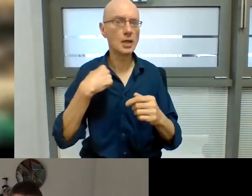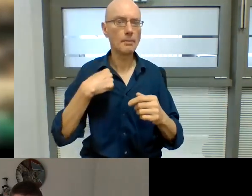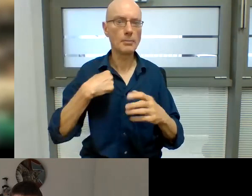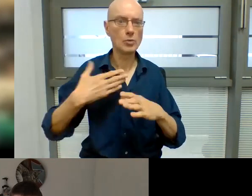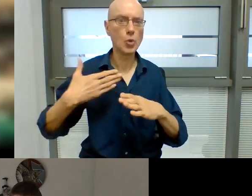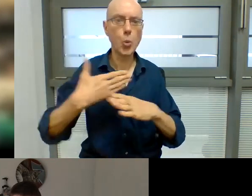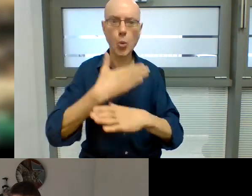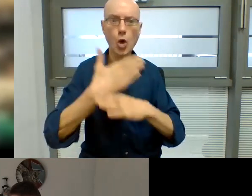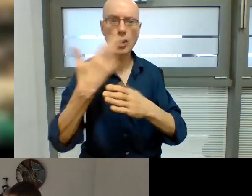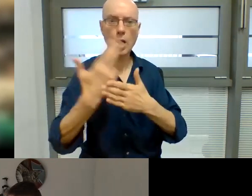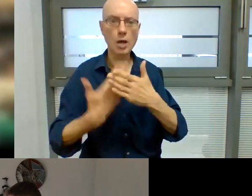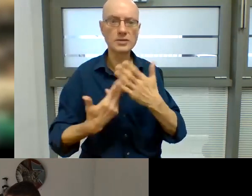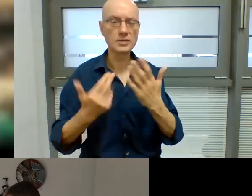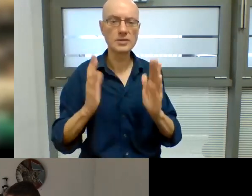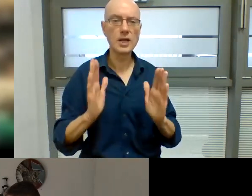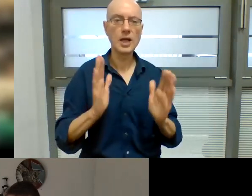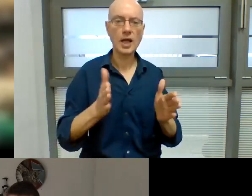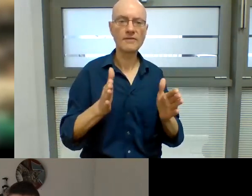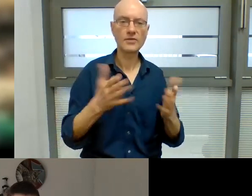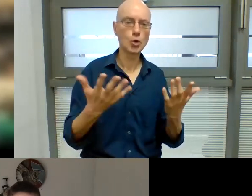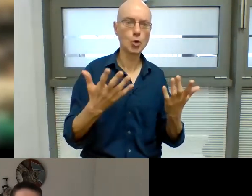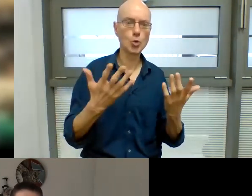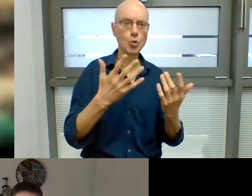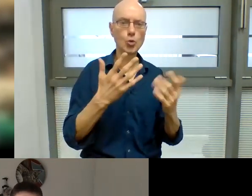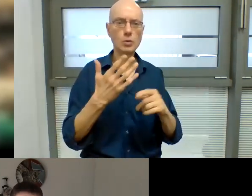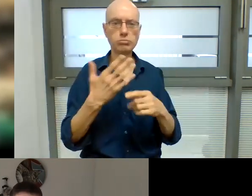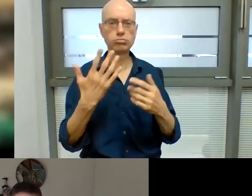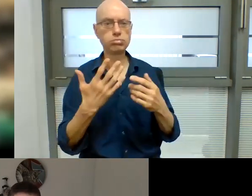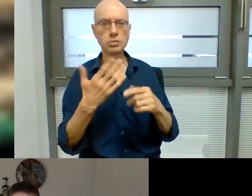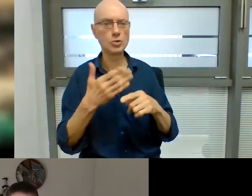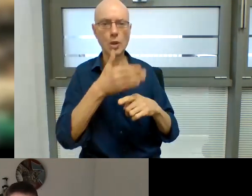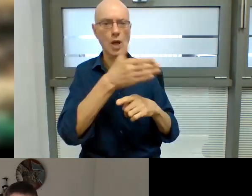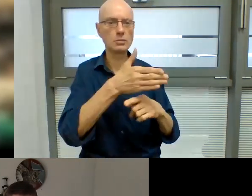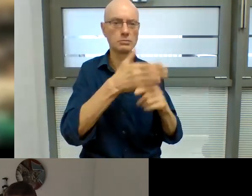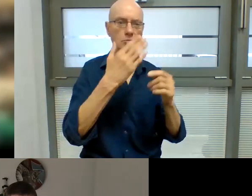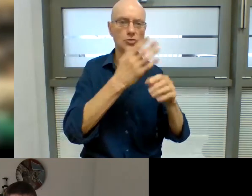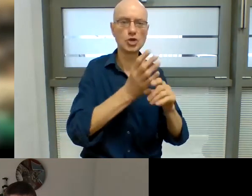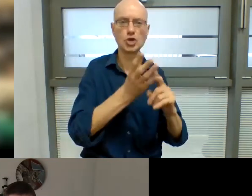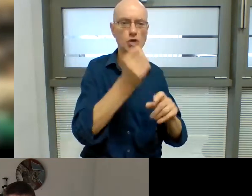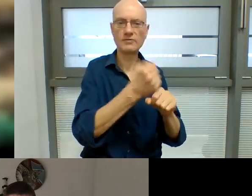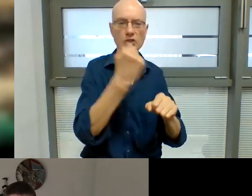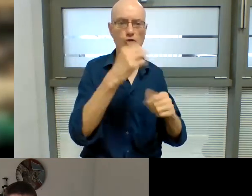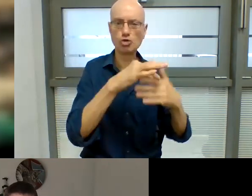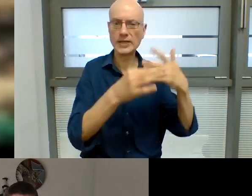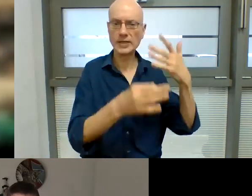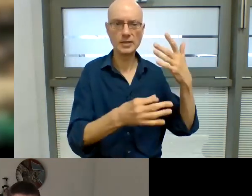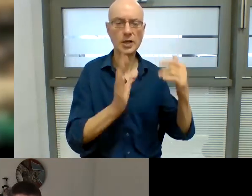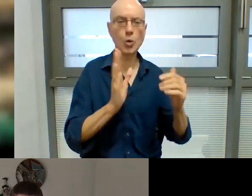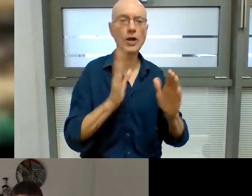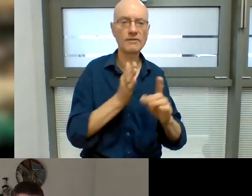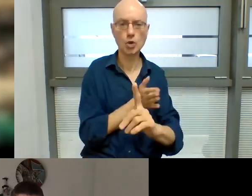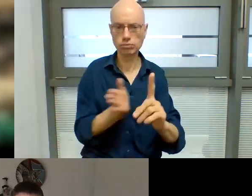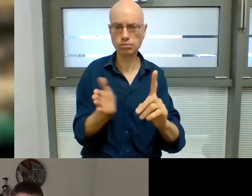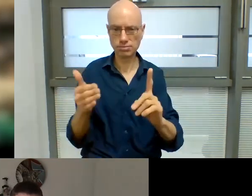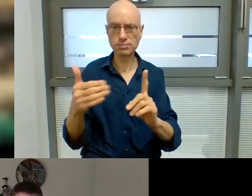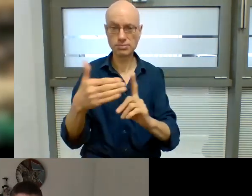straightforward go and learn, go and get a degree and it was a